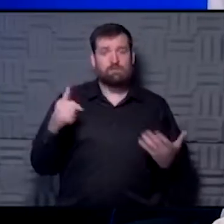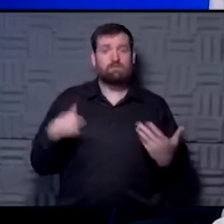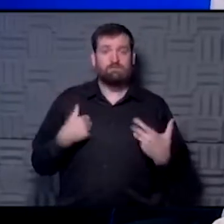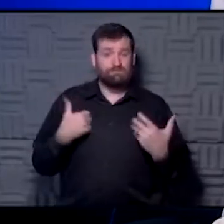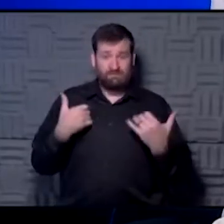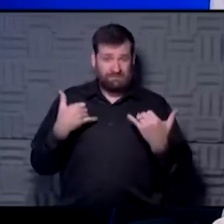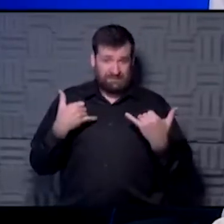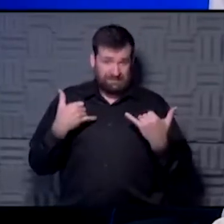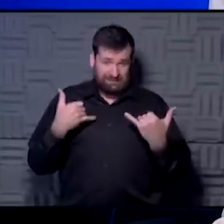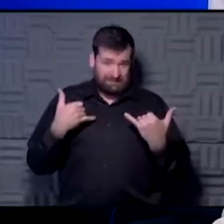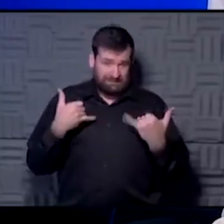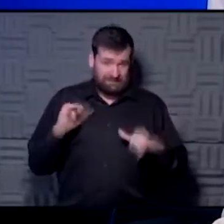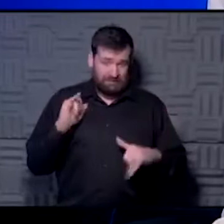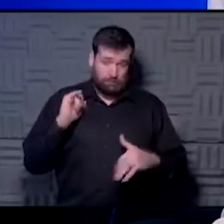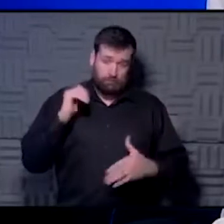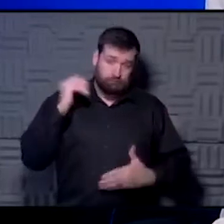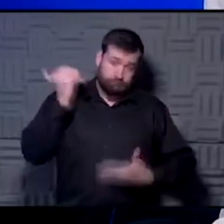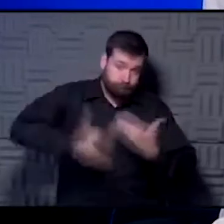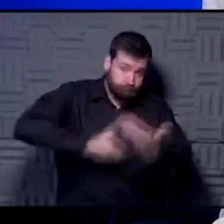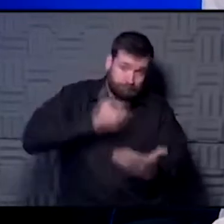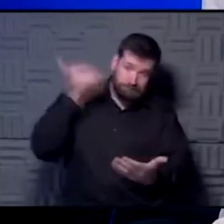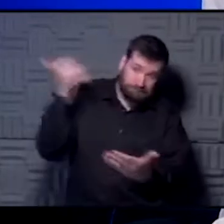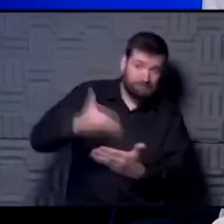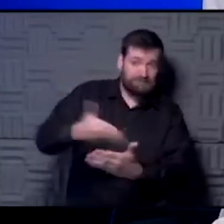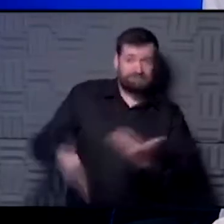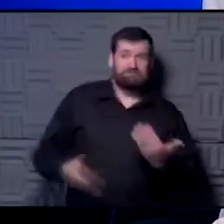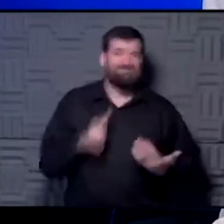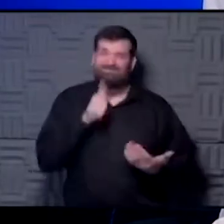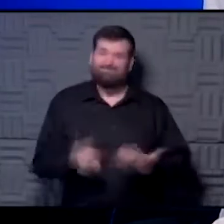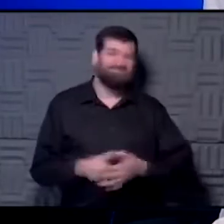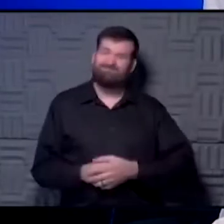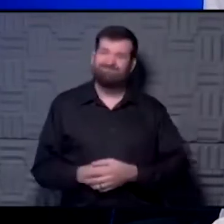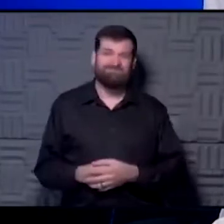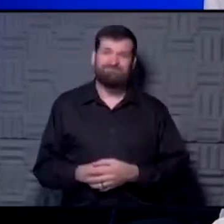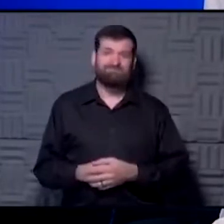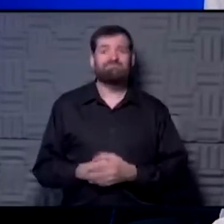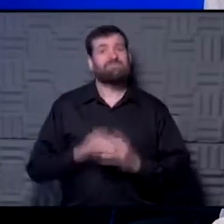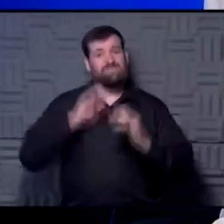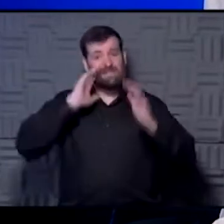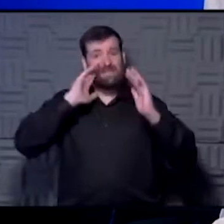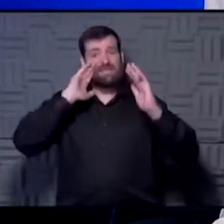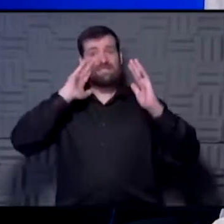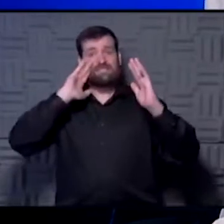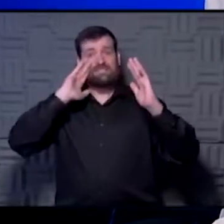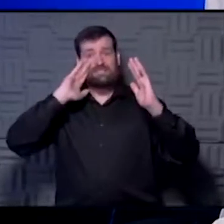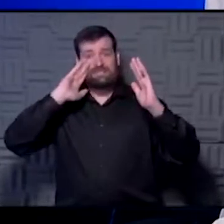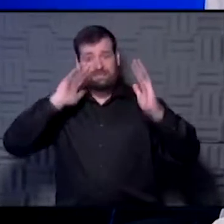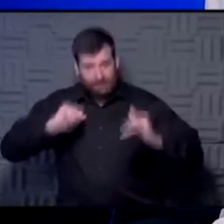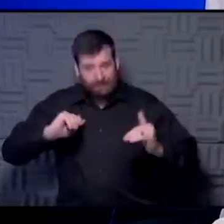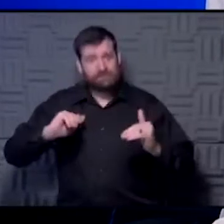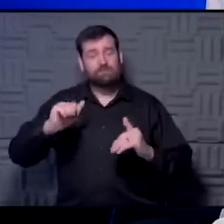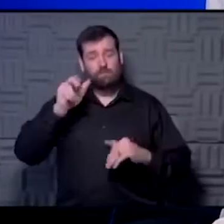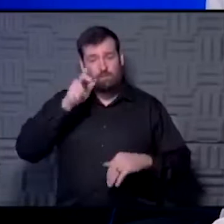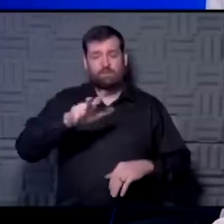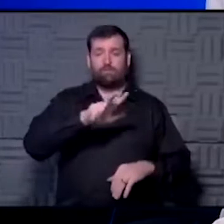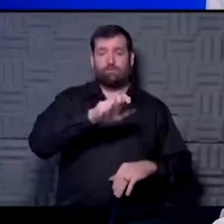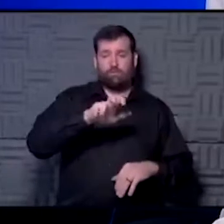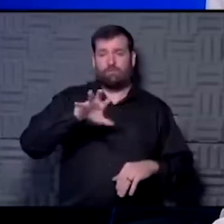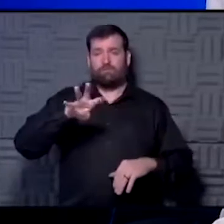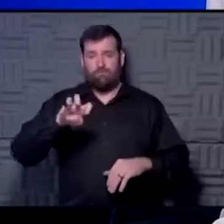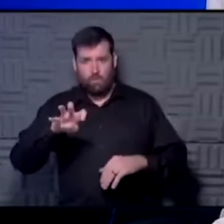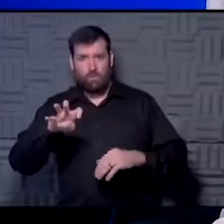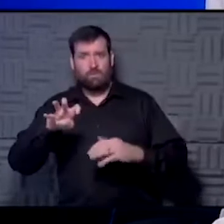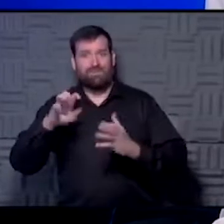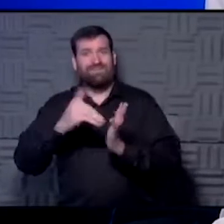not that far into this pandemic, so we can easily anticipate that number is going to be in the 300 to 400,000 or